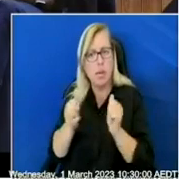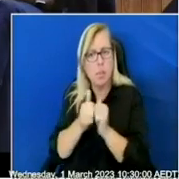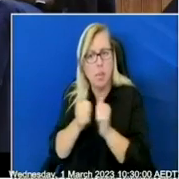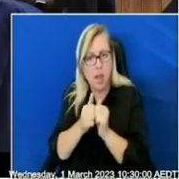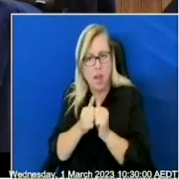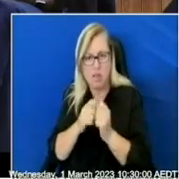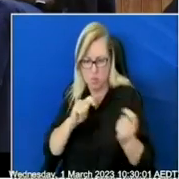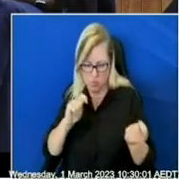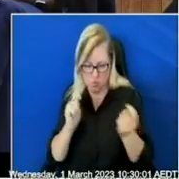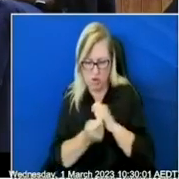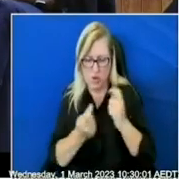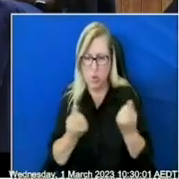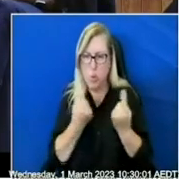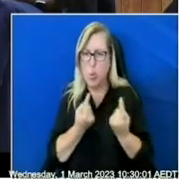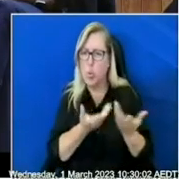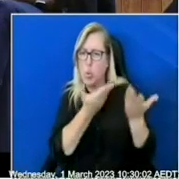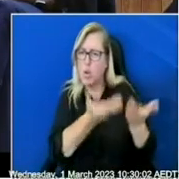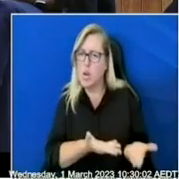they were.